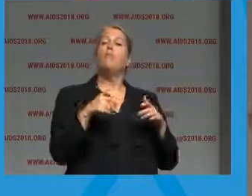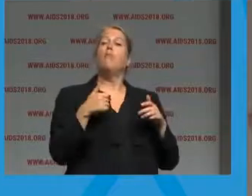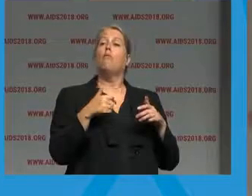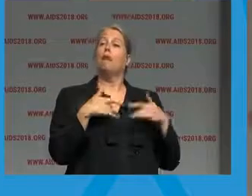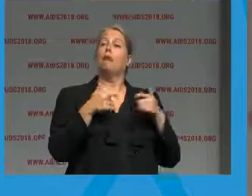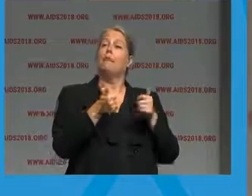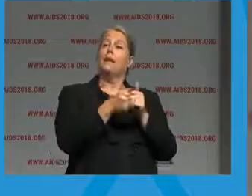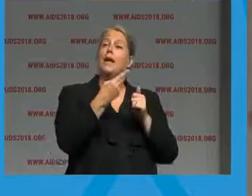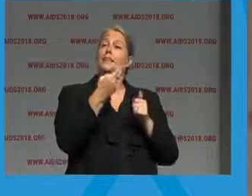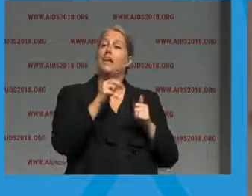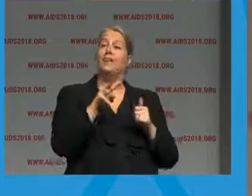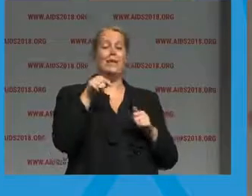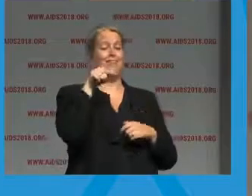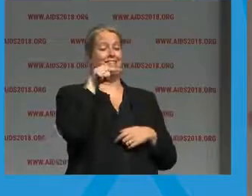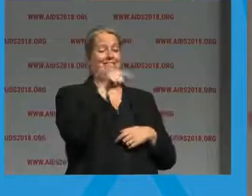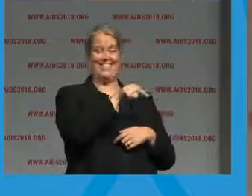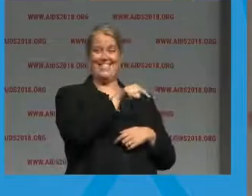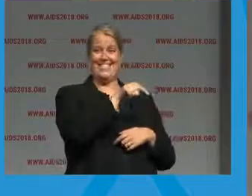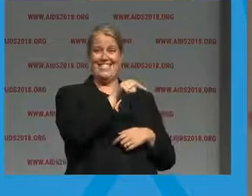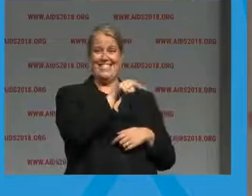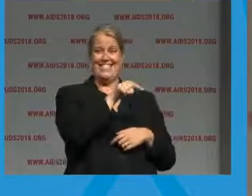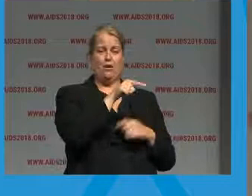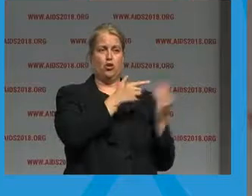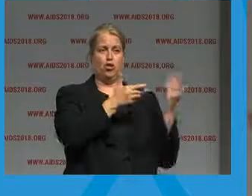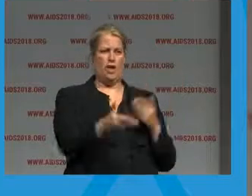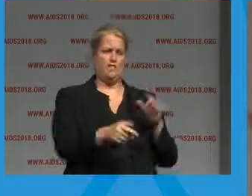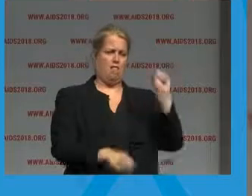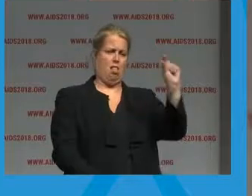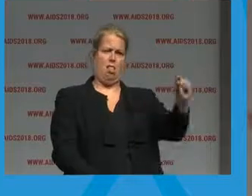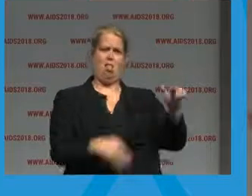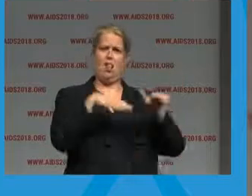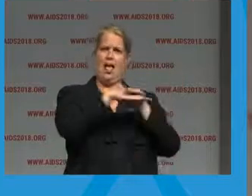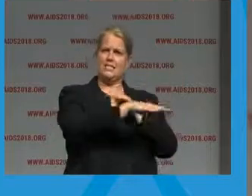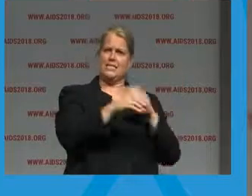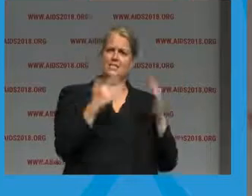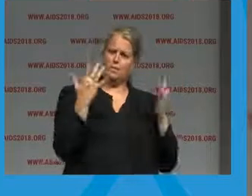accessing this particular service?